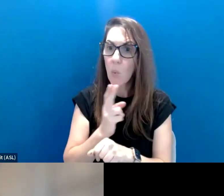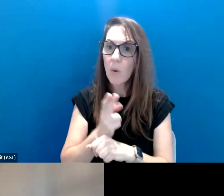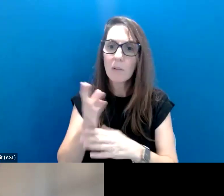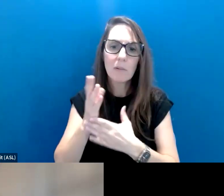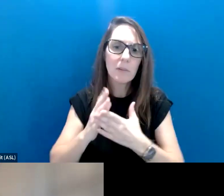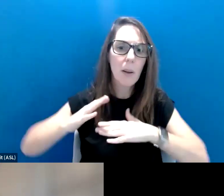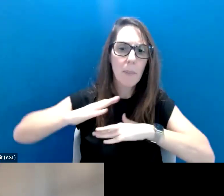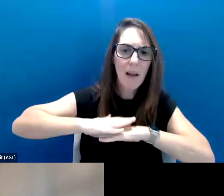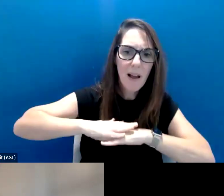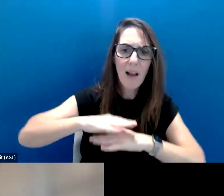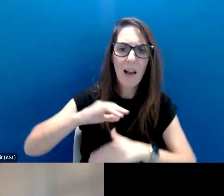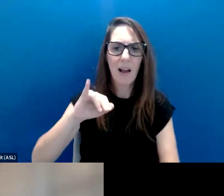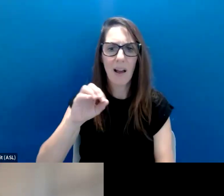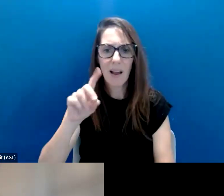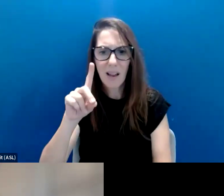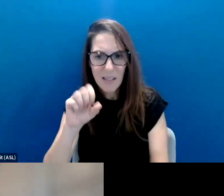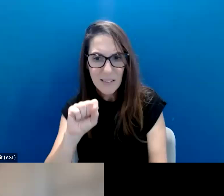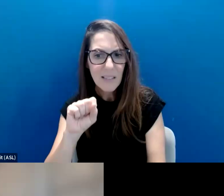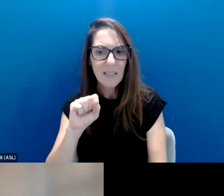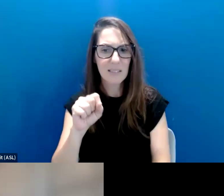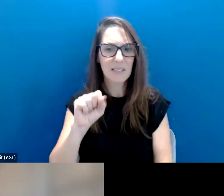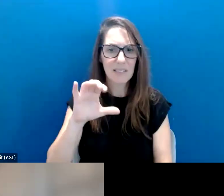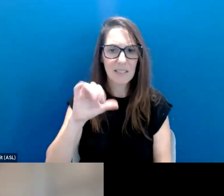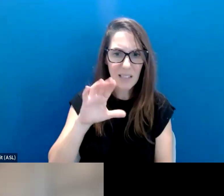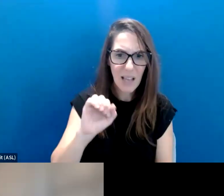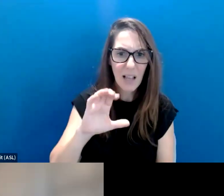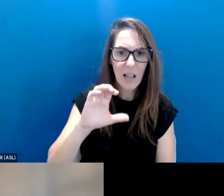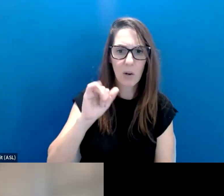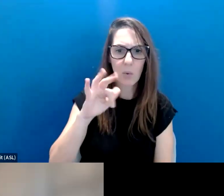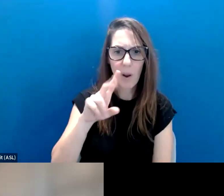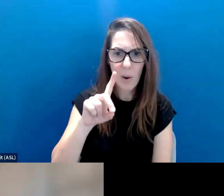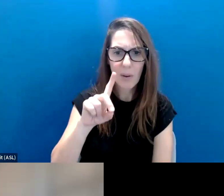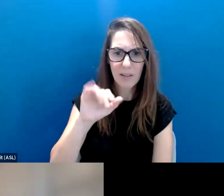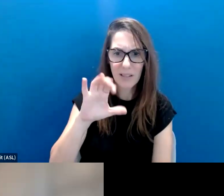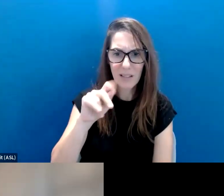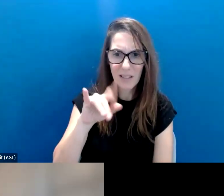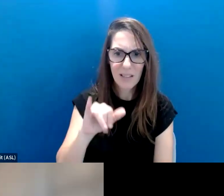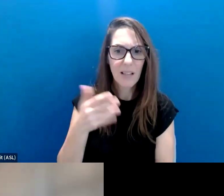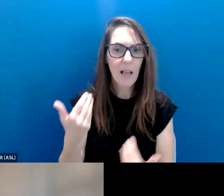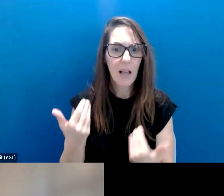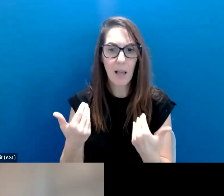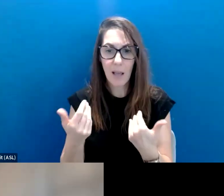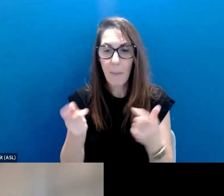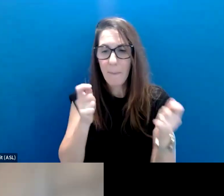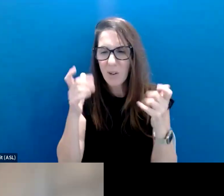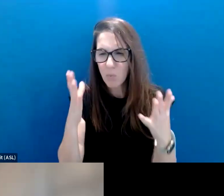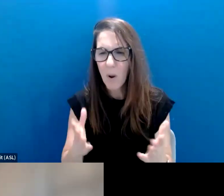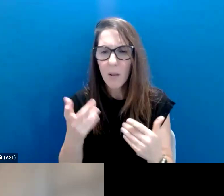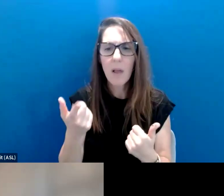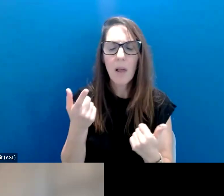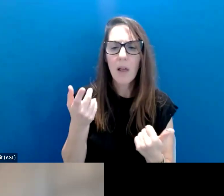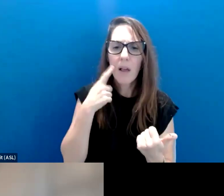IdeaScale, Crowdicity, and those ideas management ones. Are there examples internationally in the Open Government